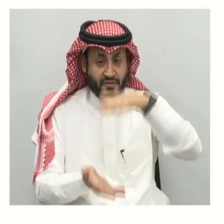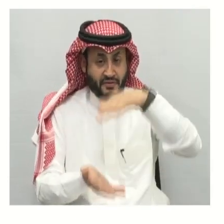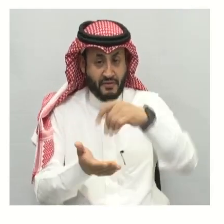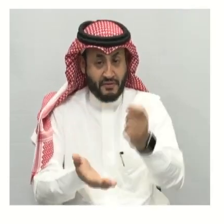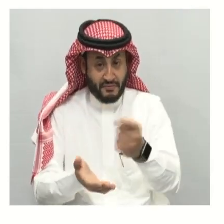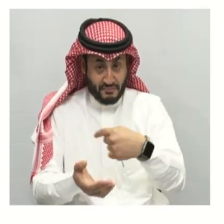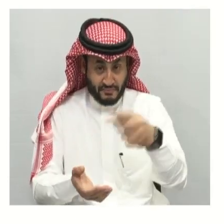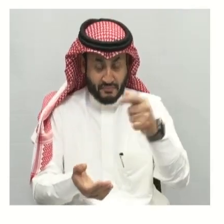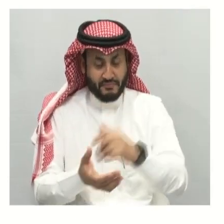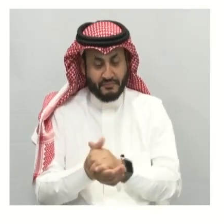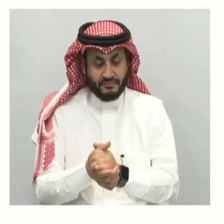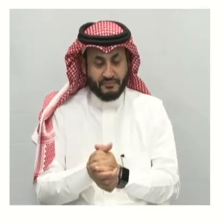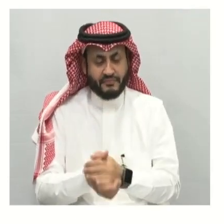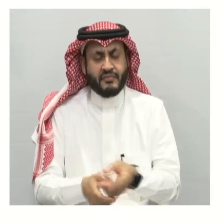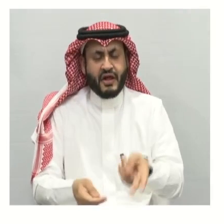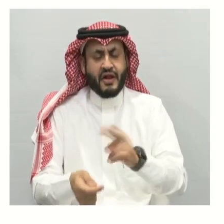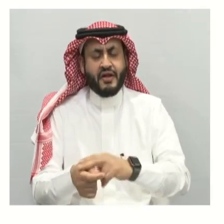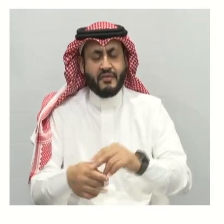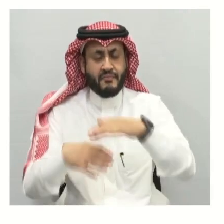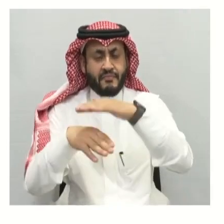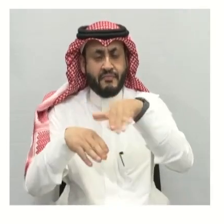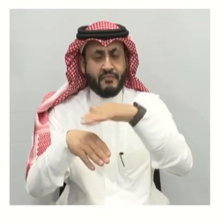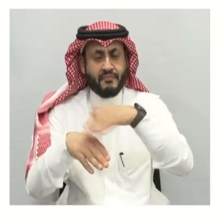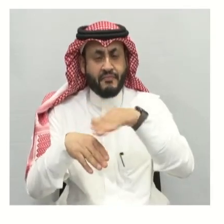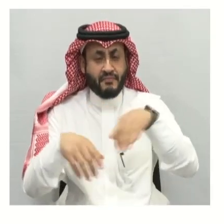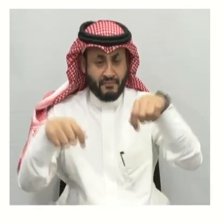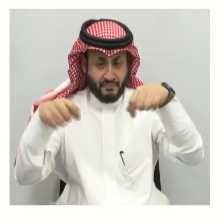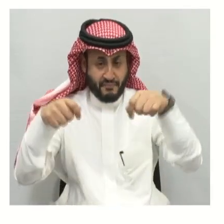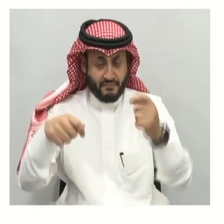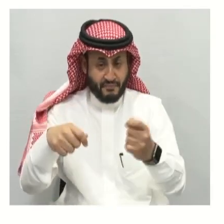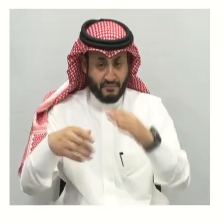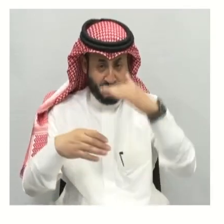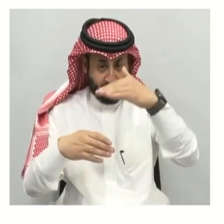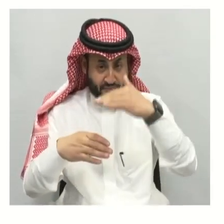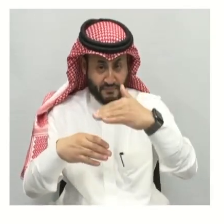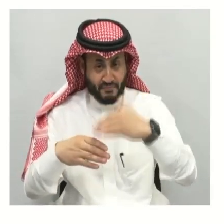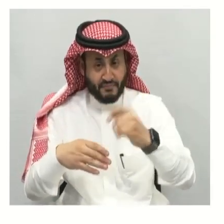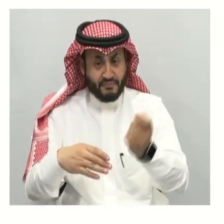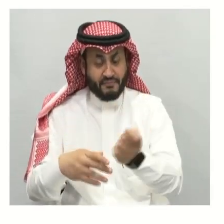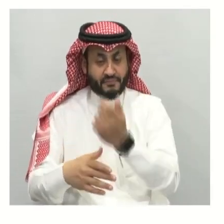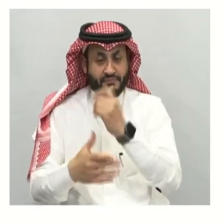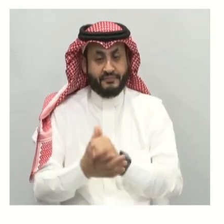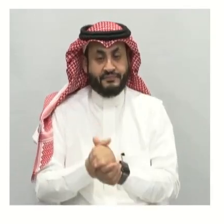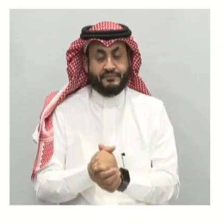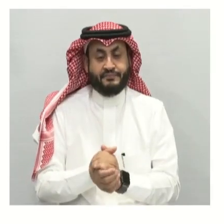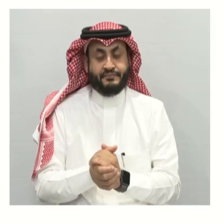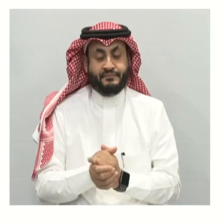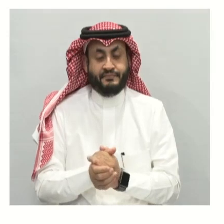letters correctly. And as always, we will use lined paper correctly with headline, baseline, and midline.